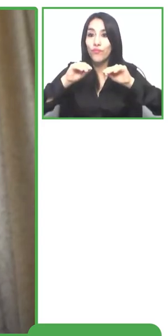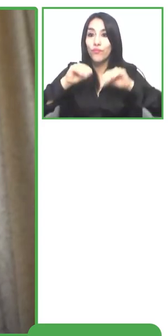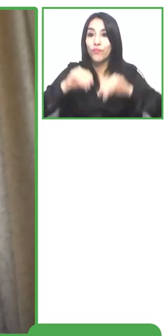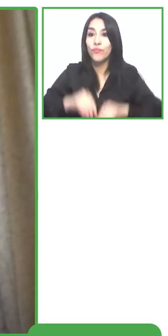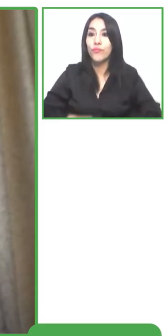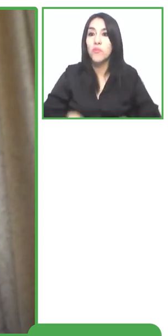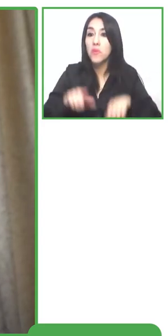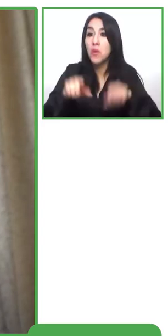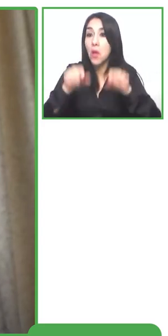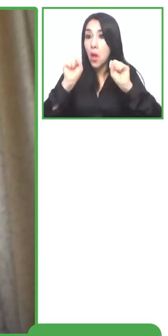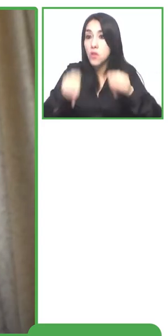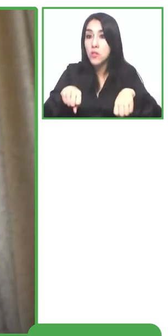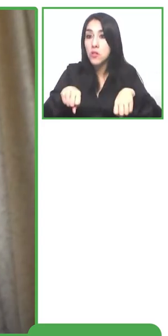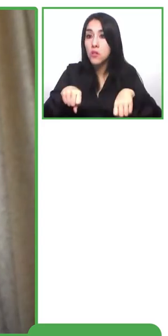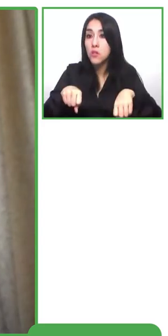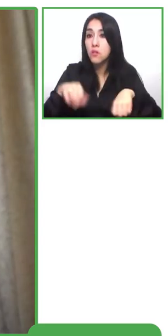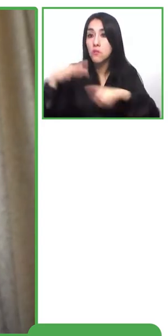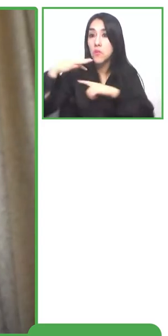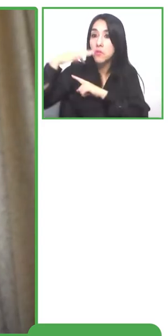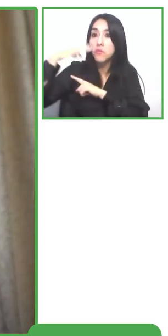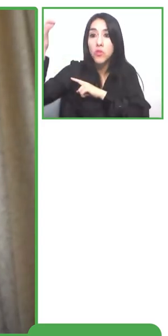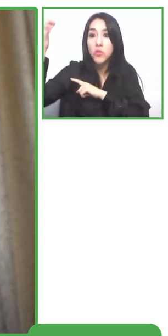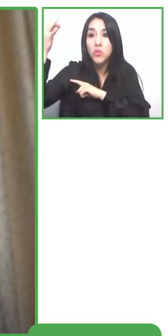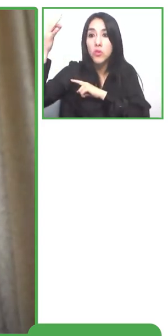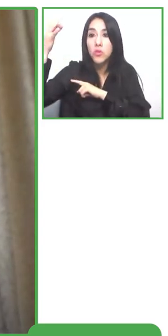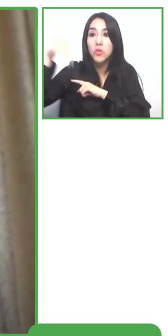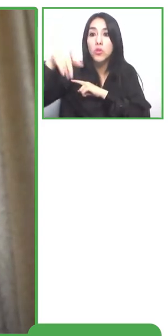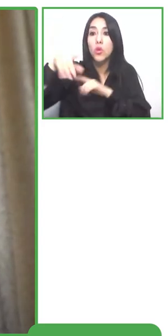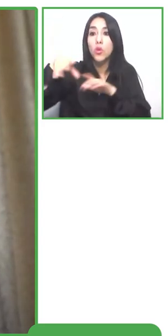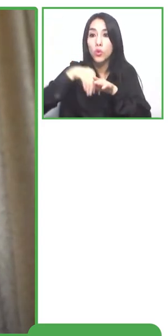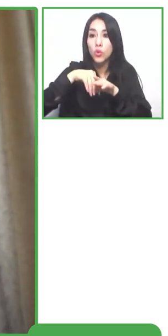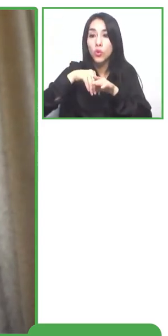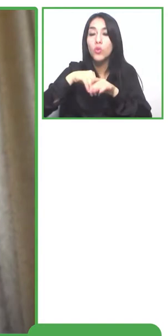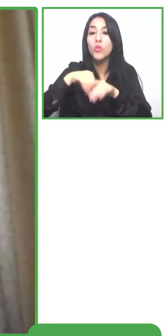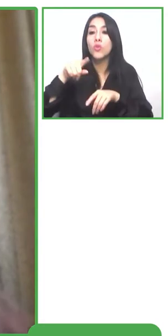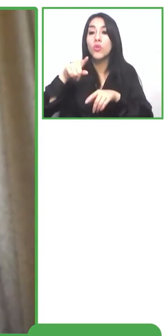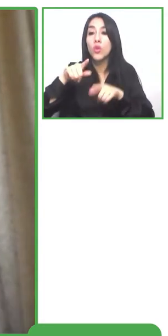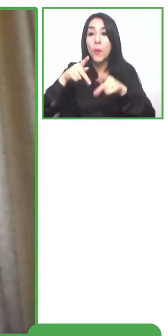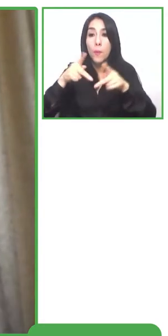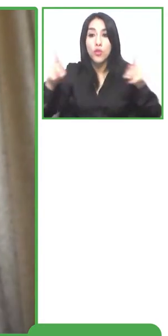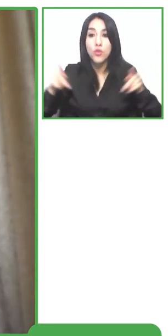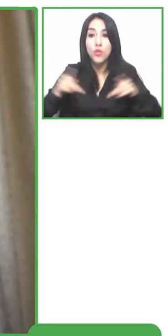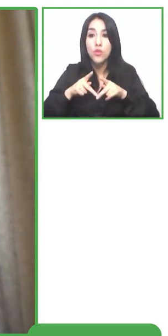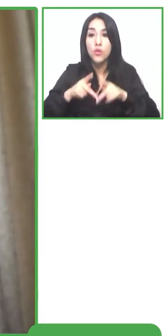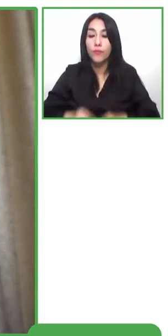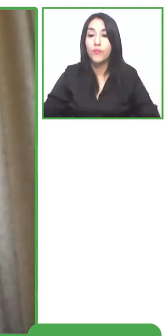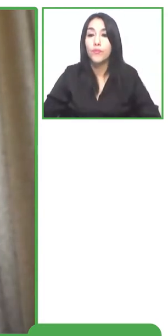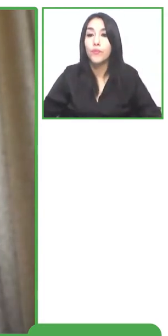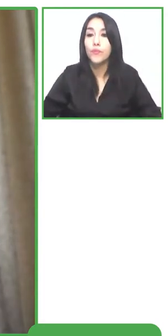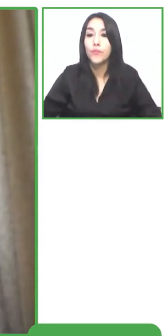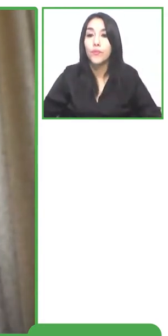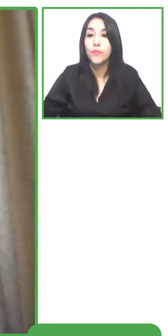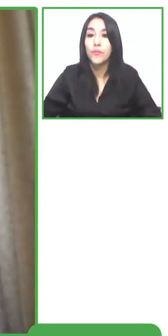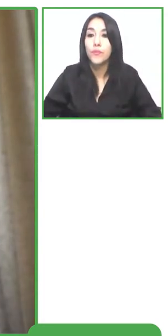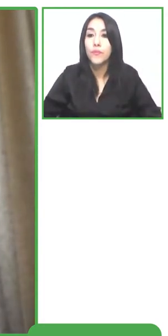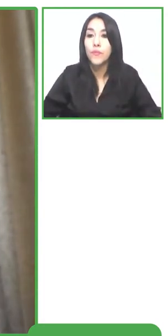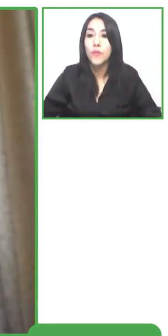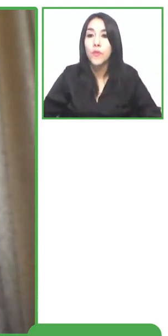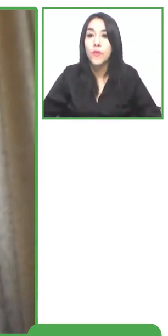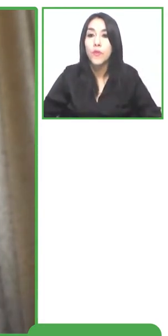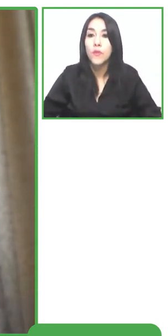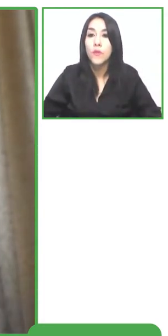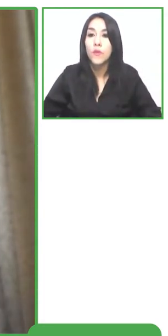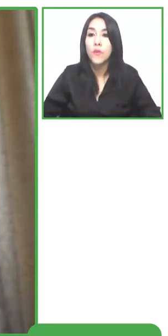labor inclusion and employment inclusion, either formally or informally. And what's helped us the most